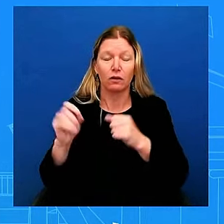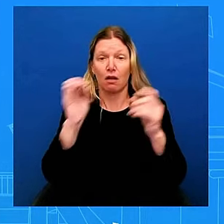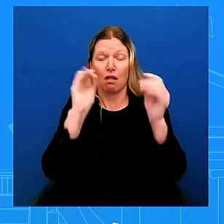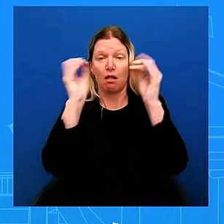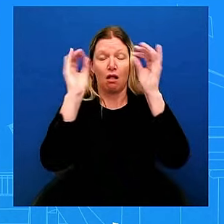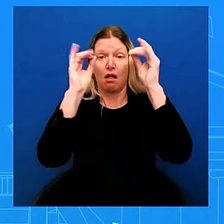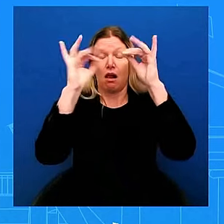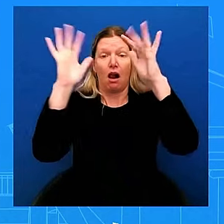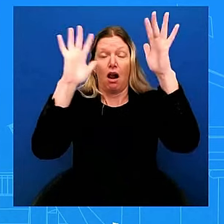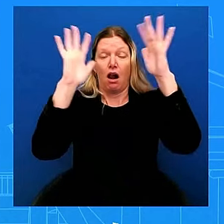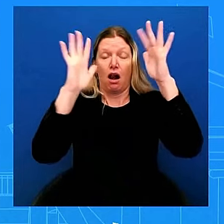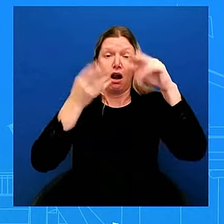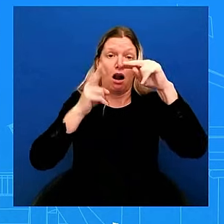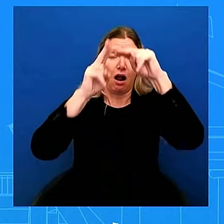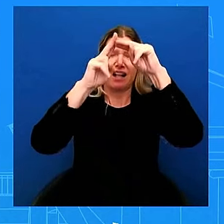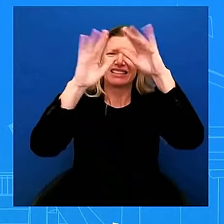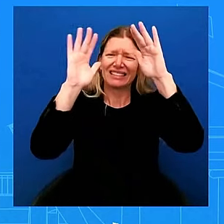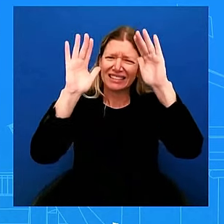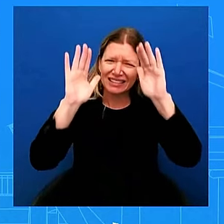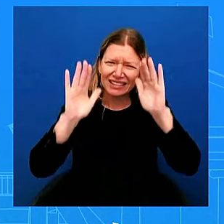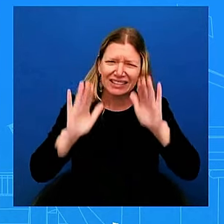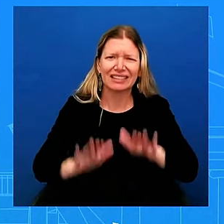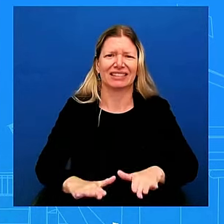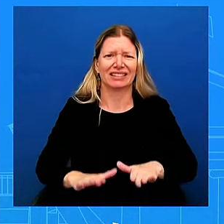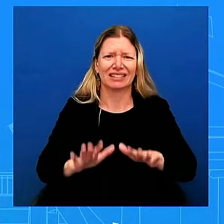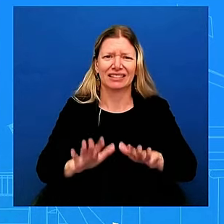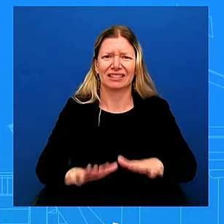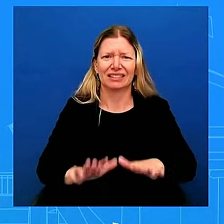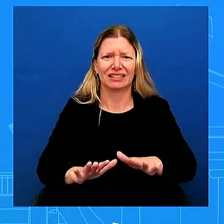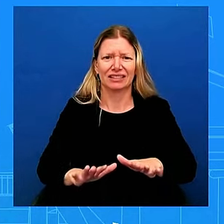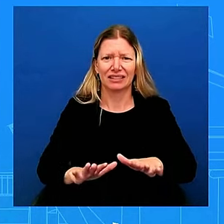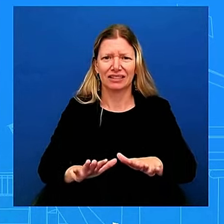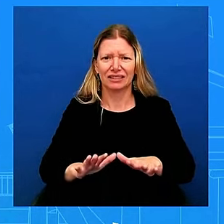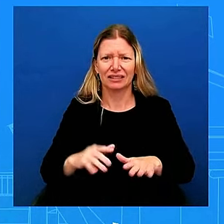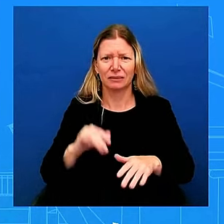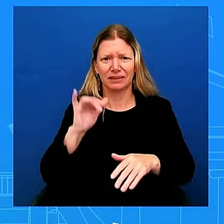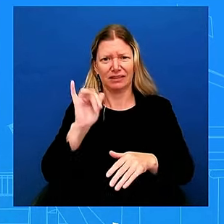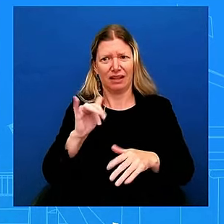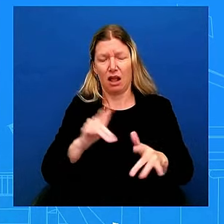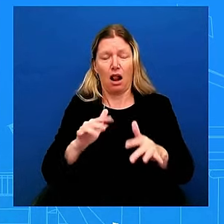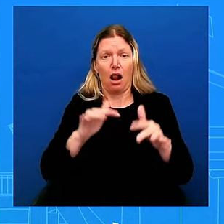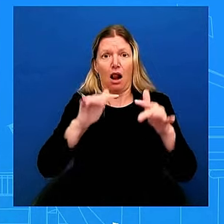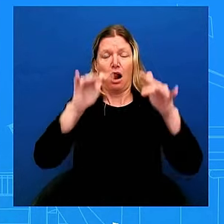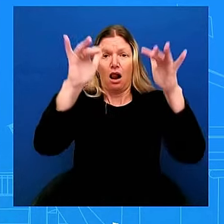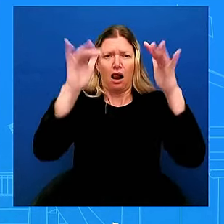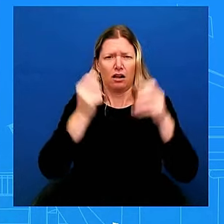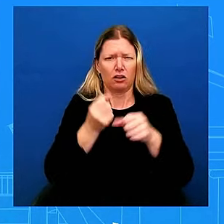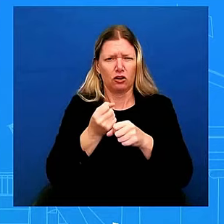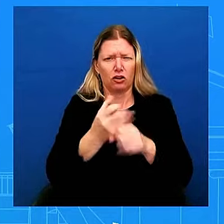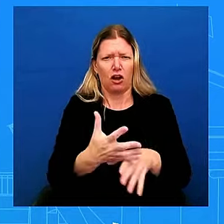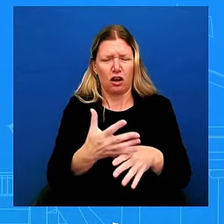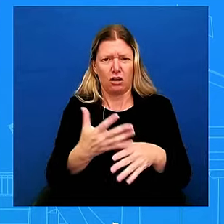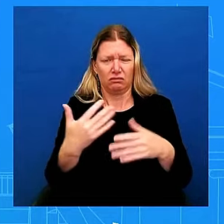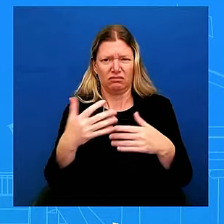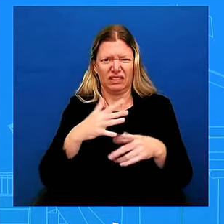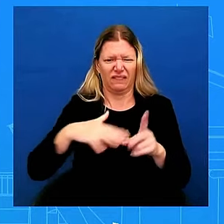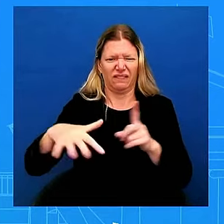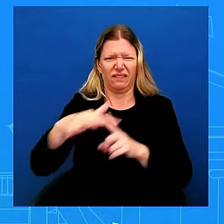rhetoric itself creates a threat environment that really is quite dynamic and evolving.